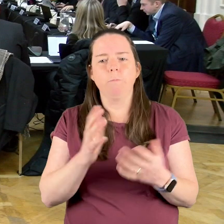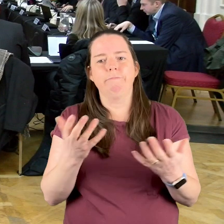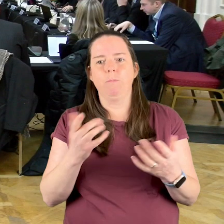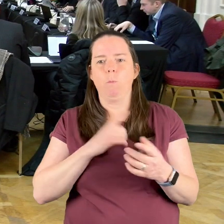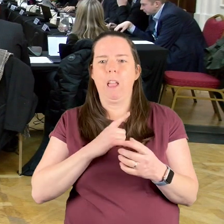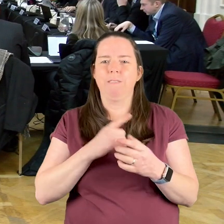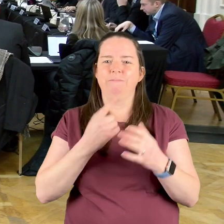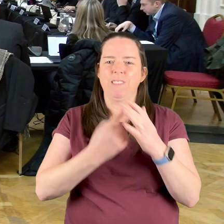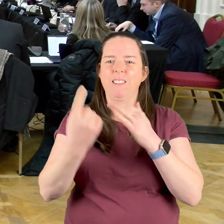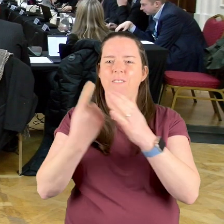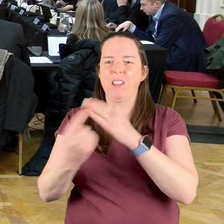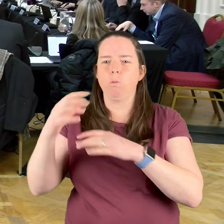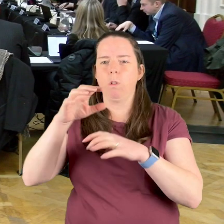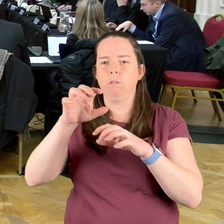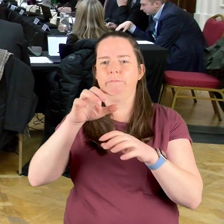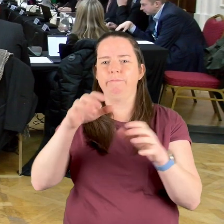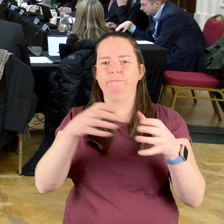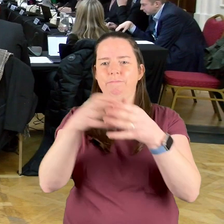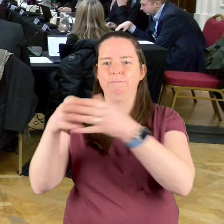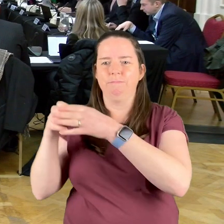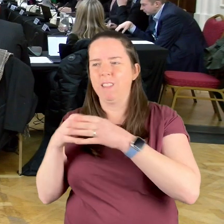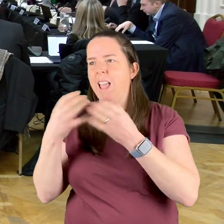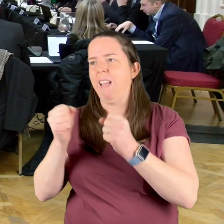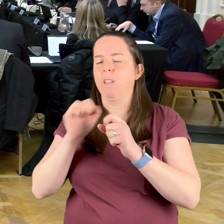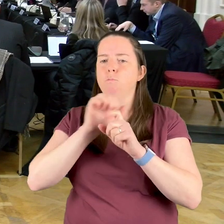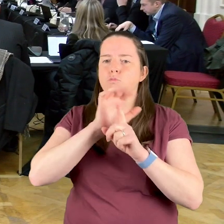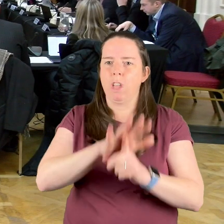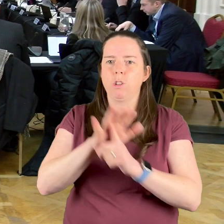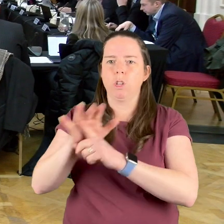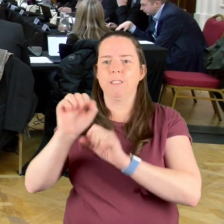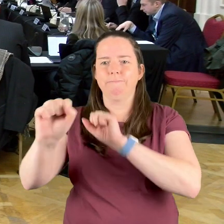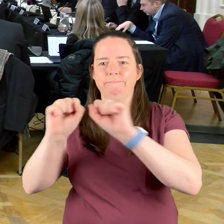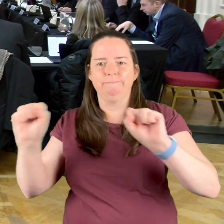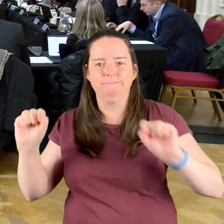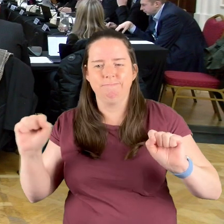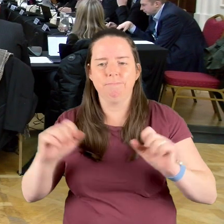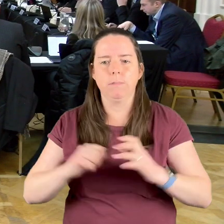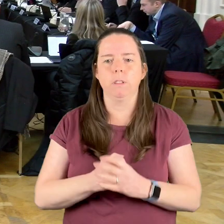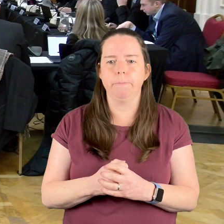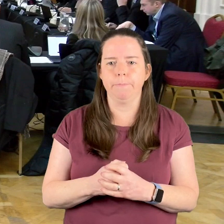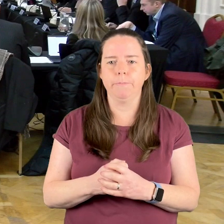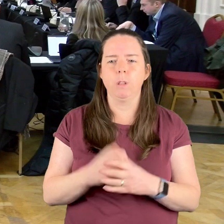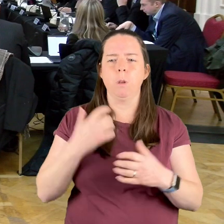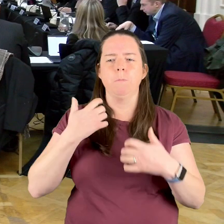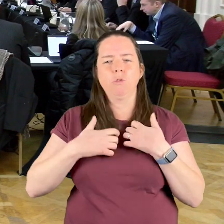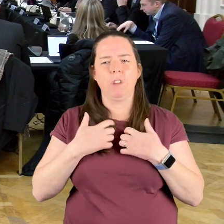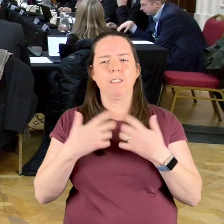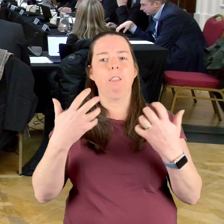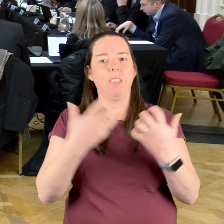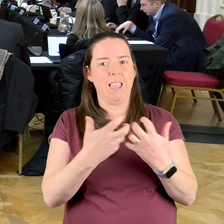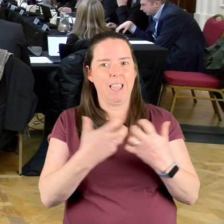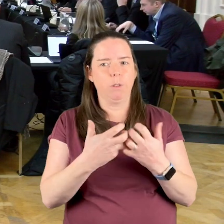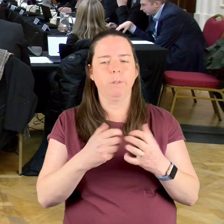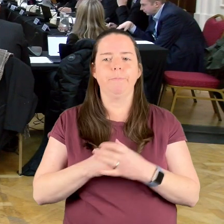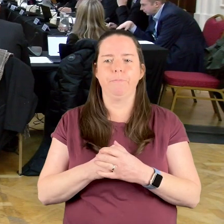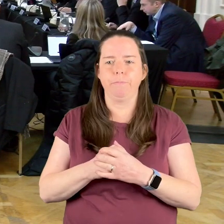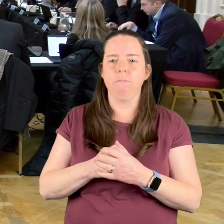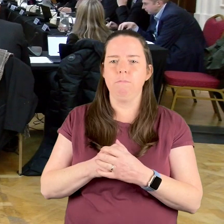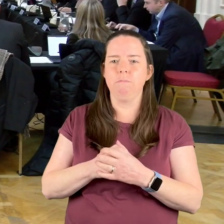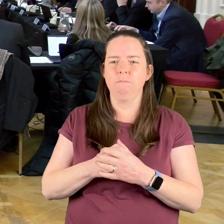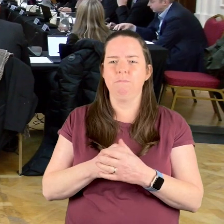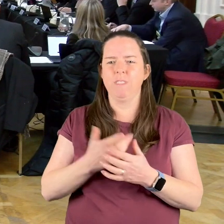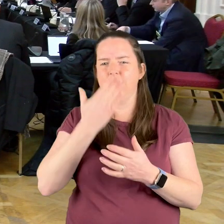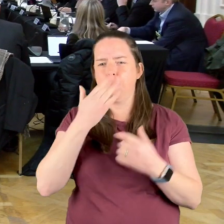every individual institution has its own pressures. So I'm interested in the how, and it seems to me that the